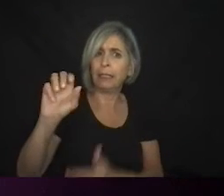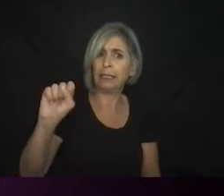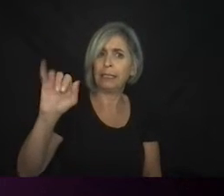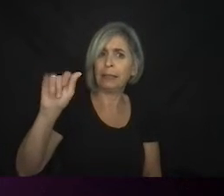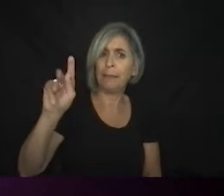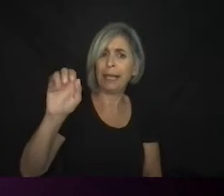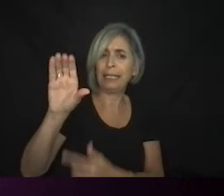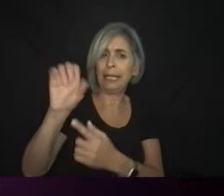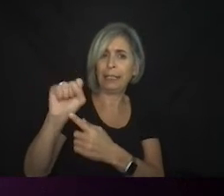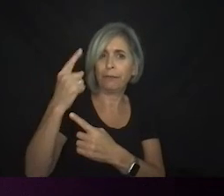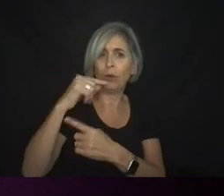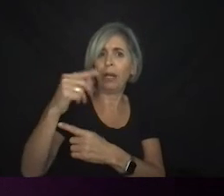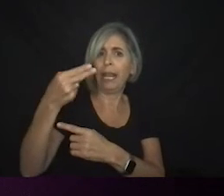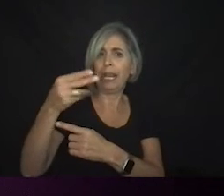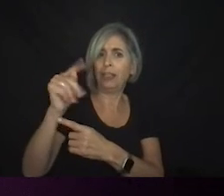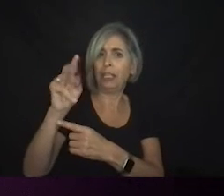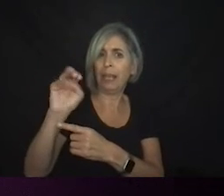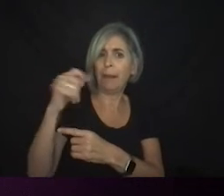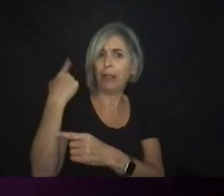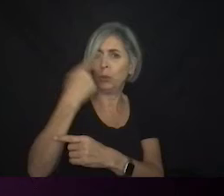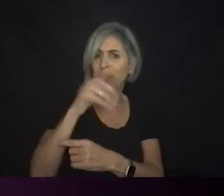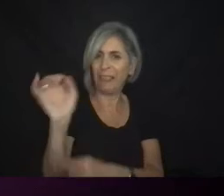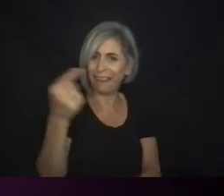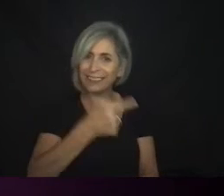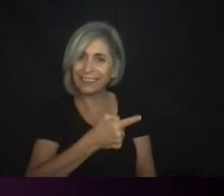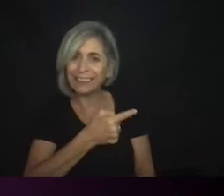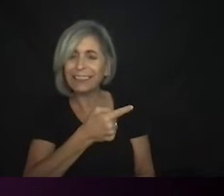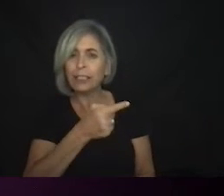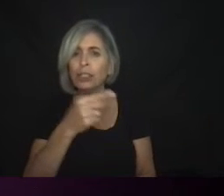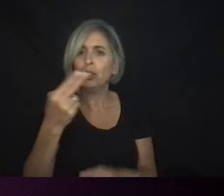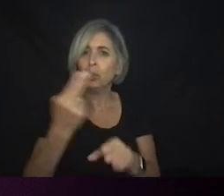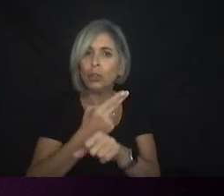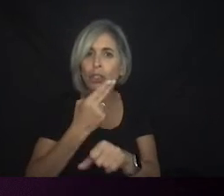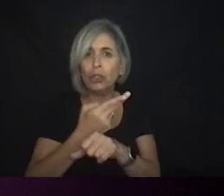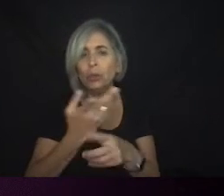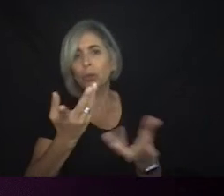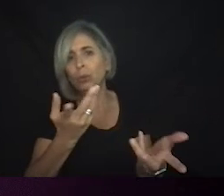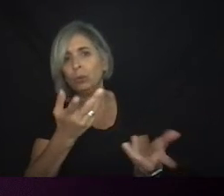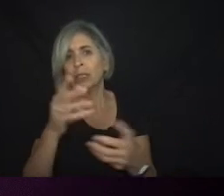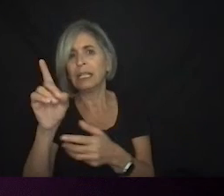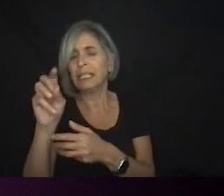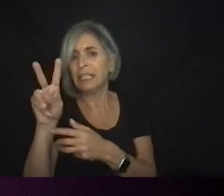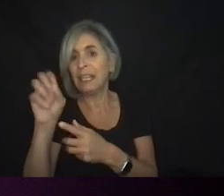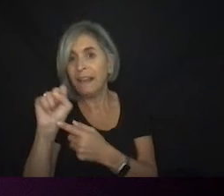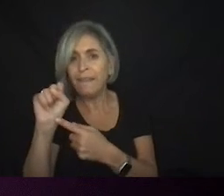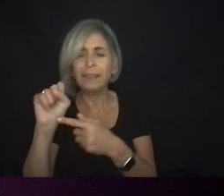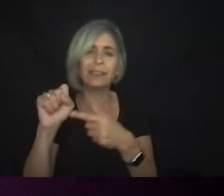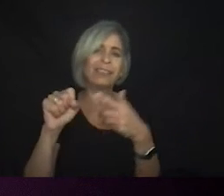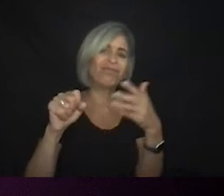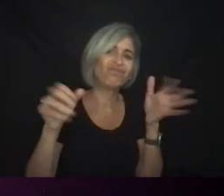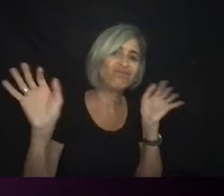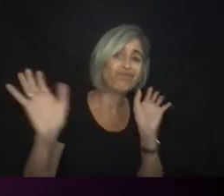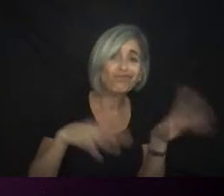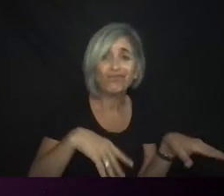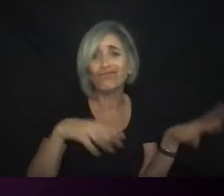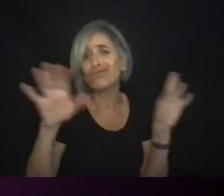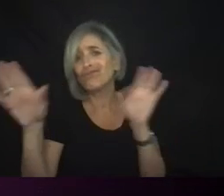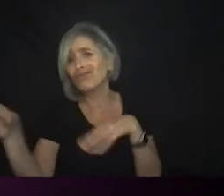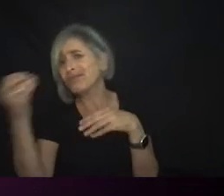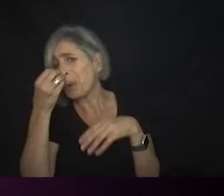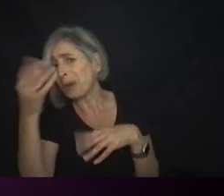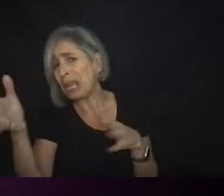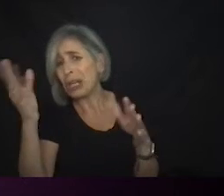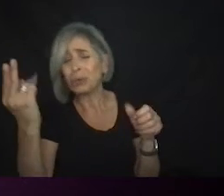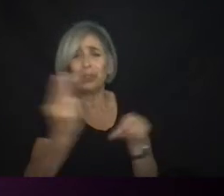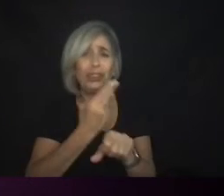of times I'll see something like this, where we just use divs and spans all willy-nilly, and no one really cares what we're using. We have a